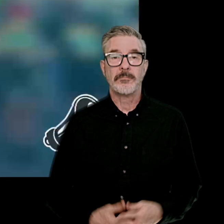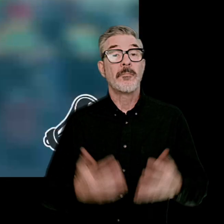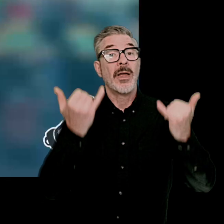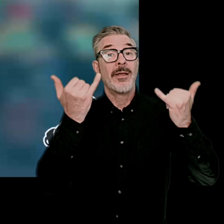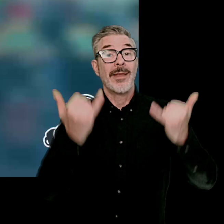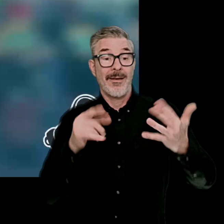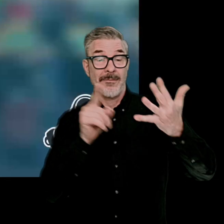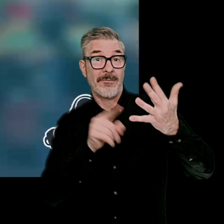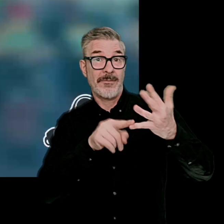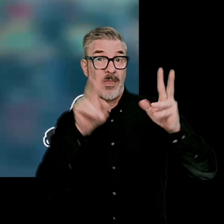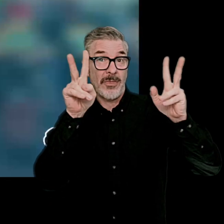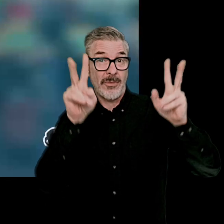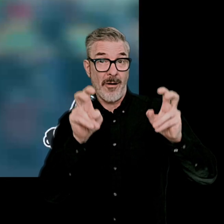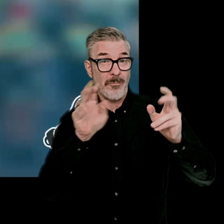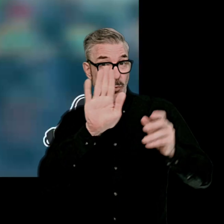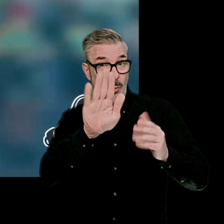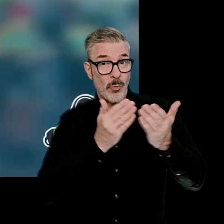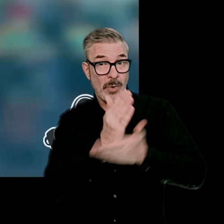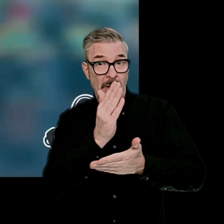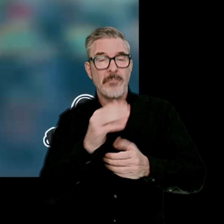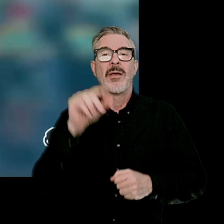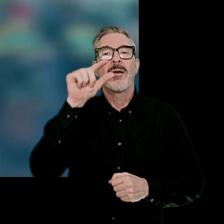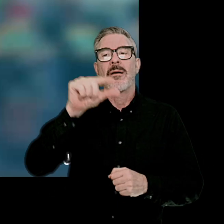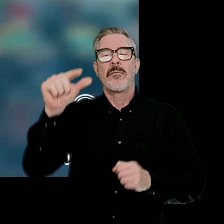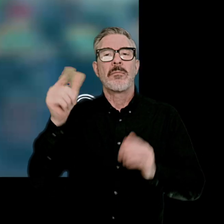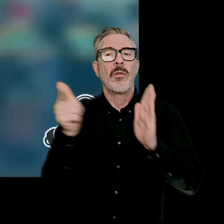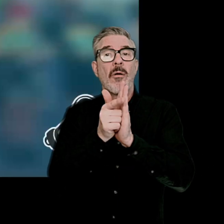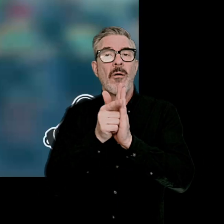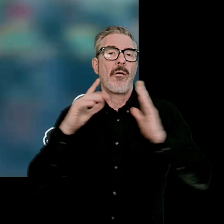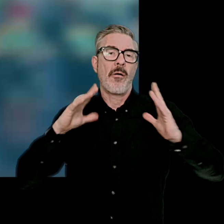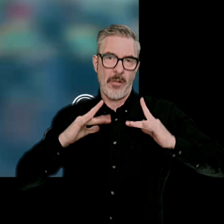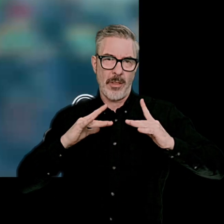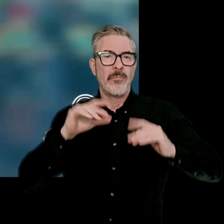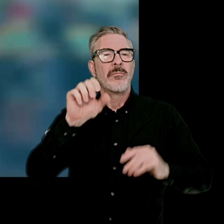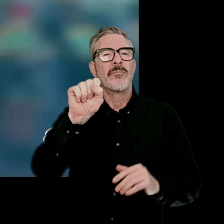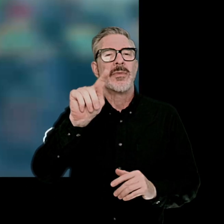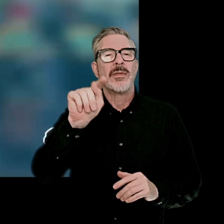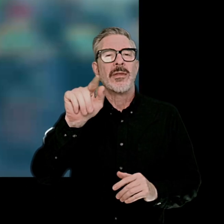The fifth right that I want to share with you today is statutory holiday pay.